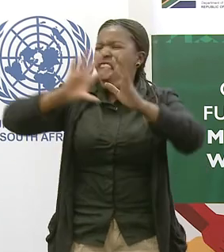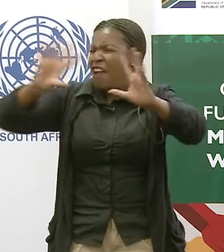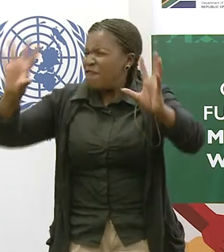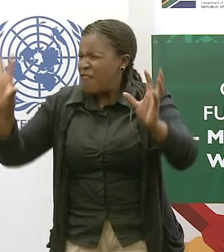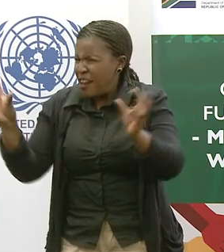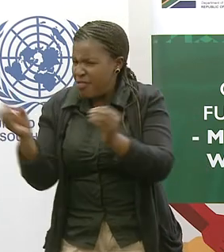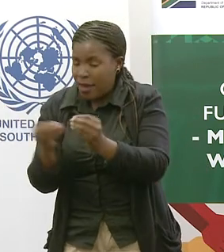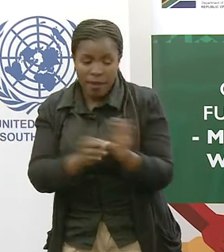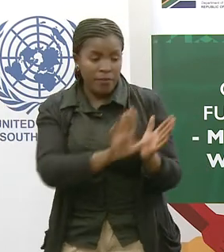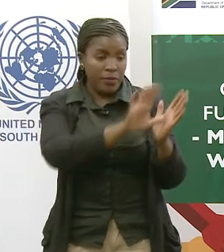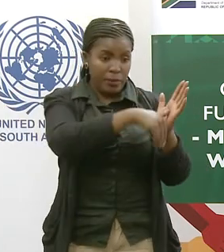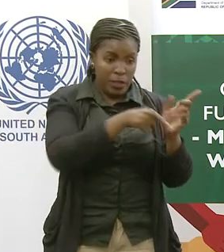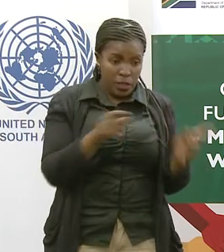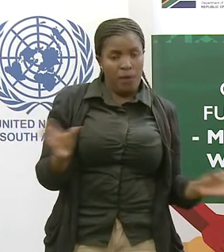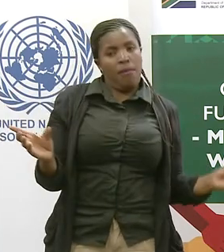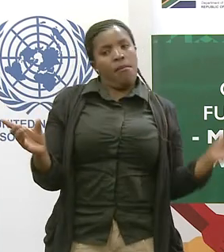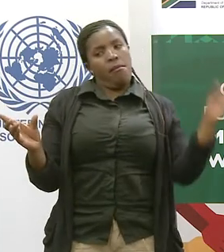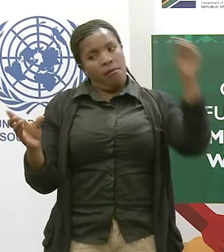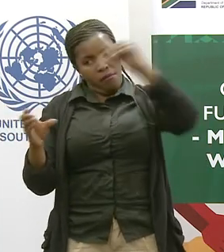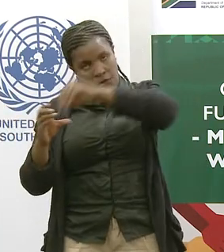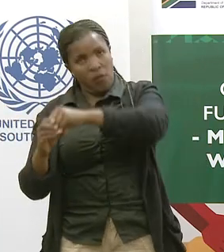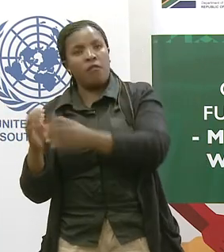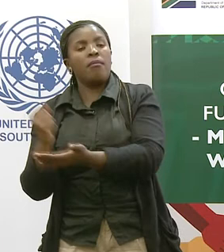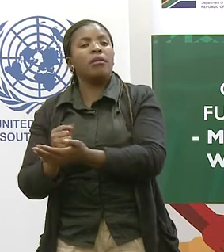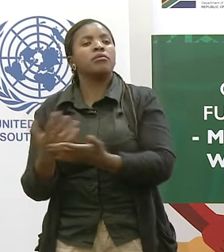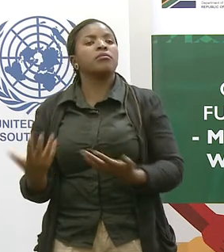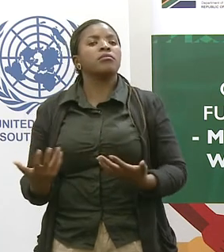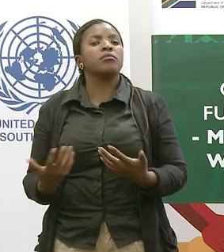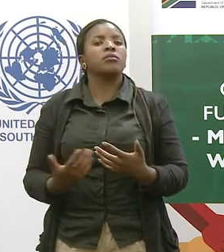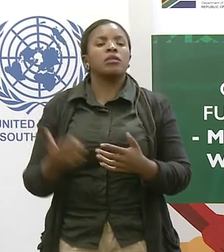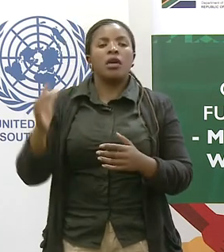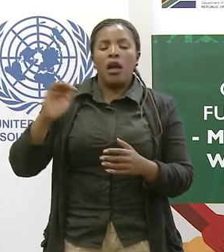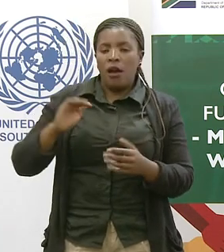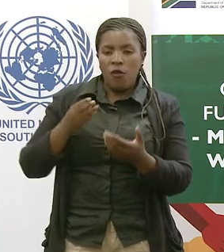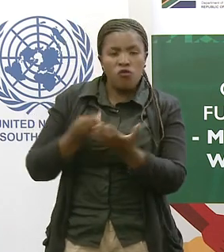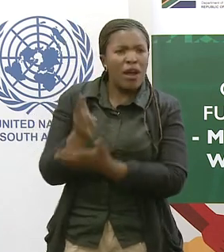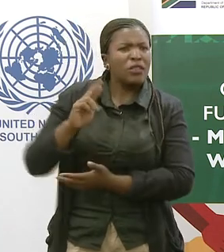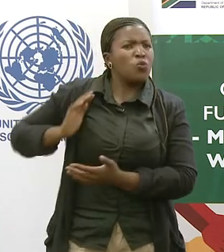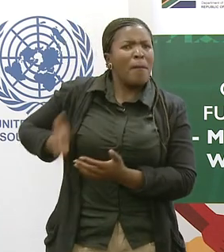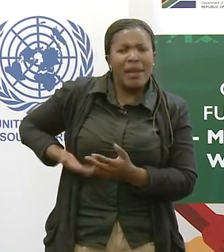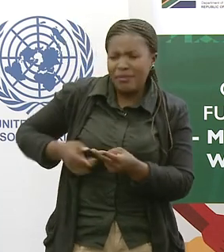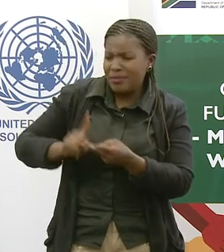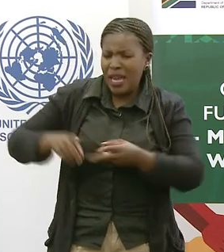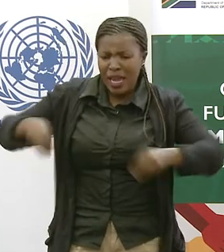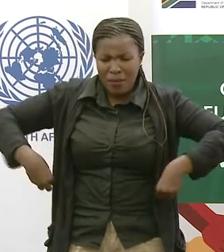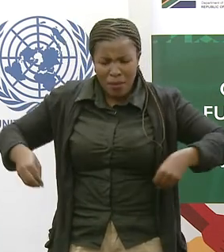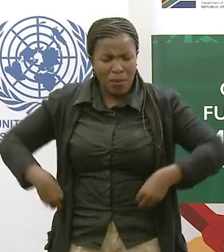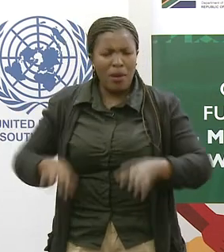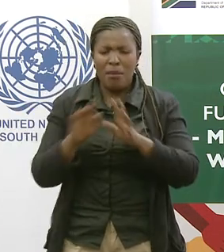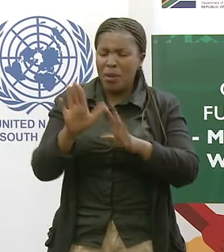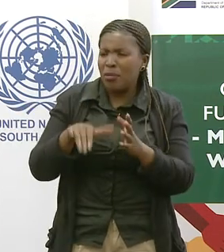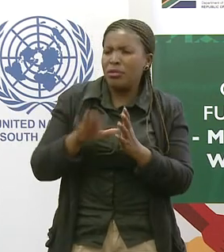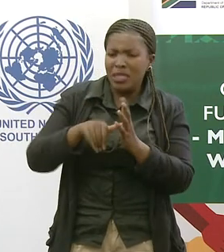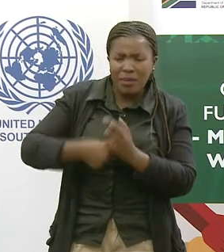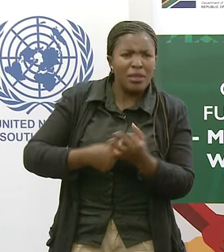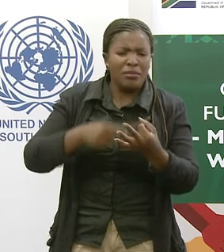So we've got to fight for the absence of corruption, we've got to fight for the rights of women, we've got to fight for the rights of people with disabilities. We've got to make sure that